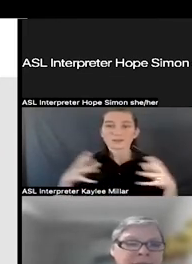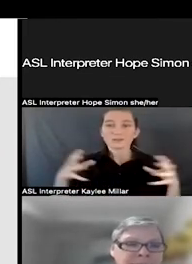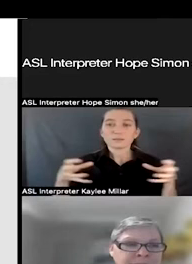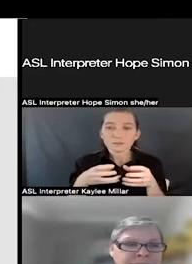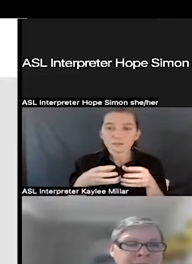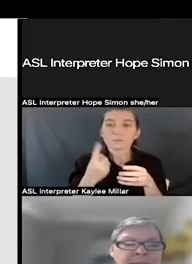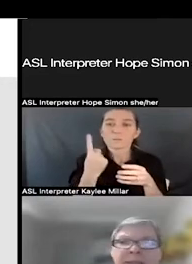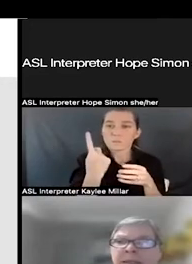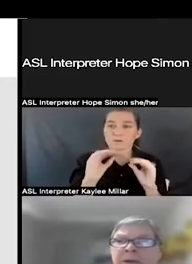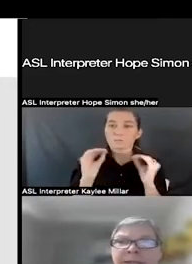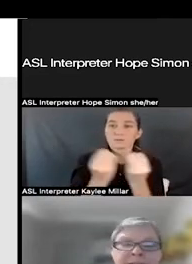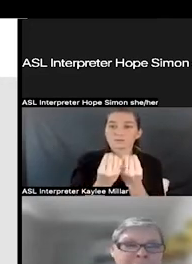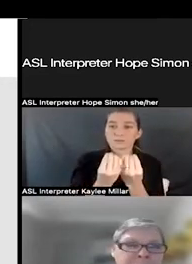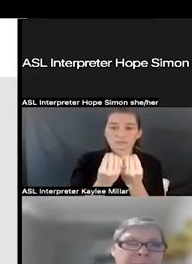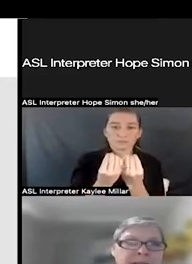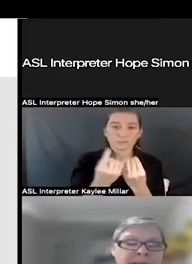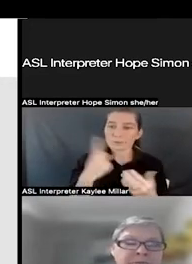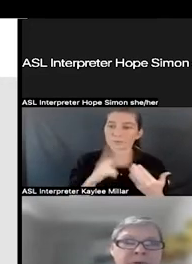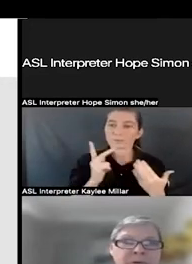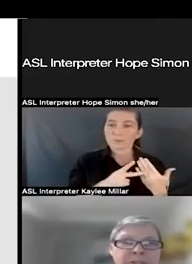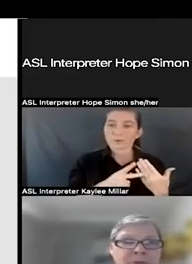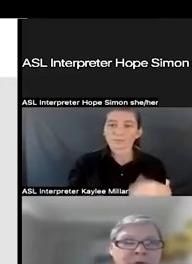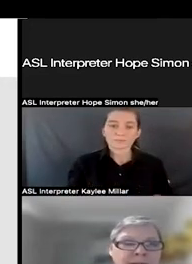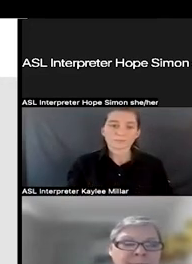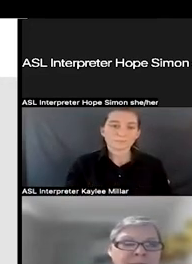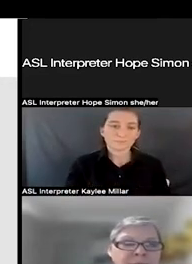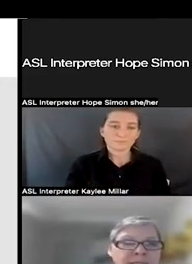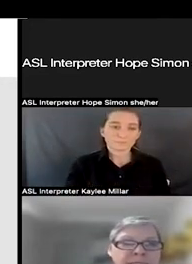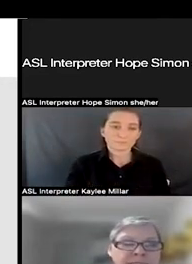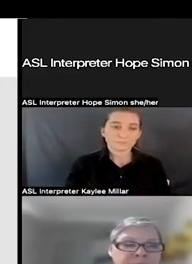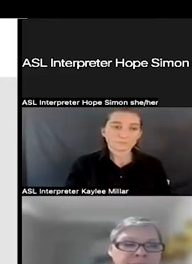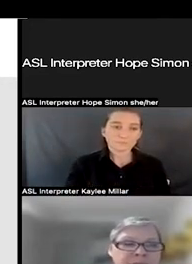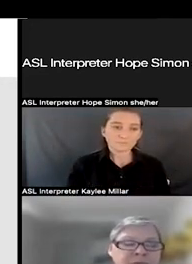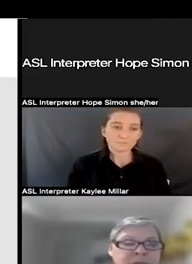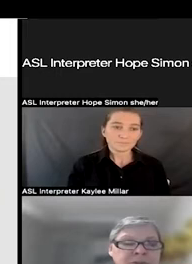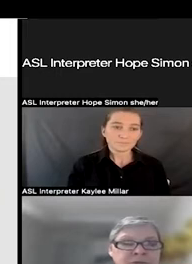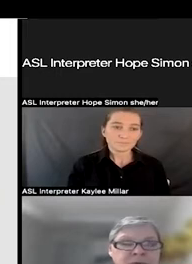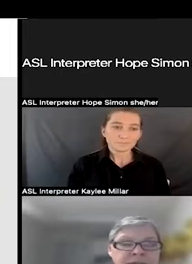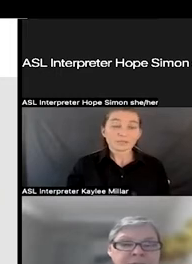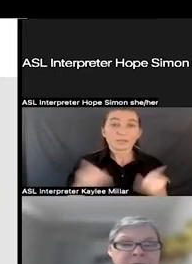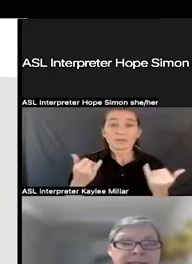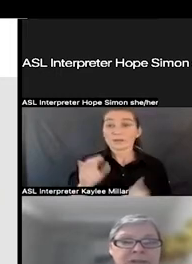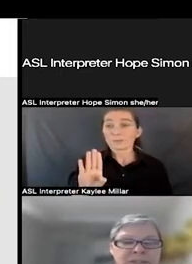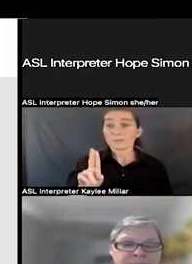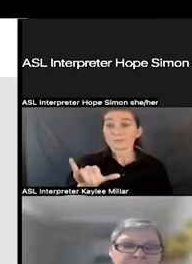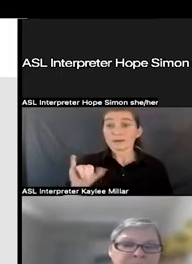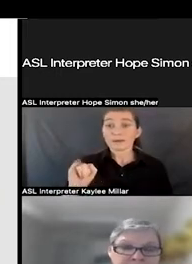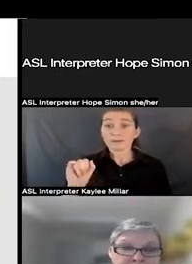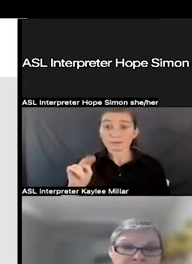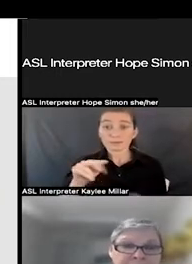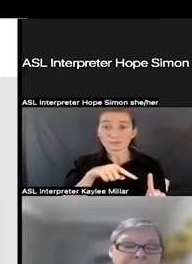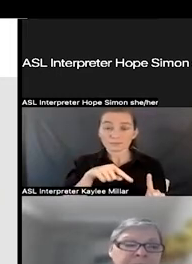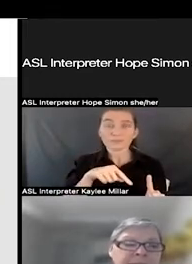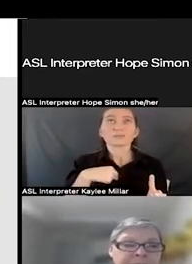entity within that. When I talk about buy-in for this program, I really needed to ensure that we had longevity with